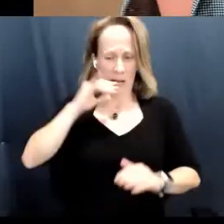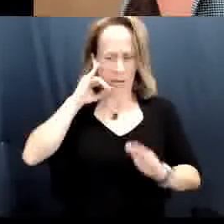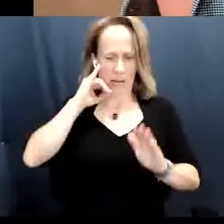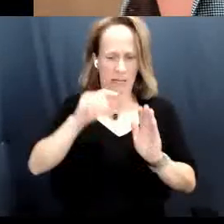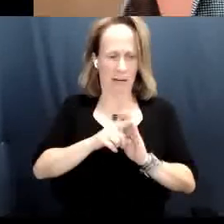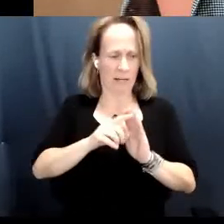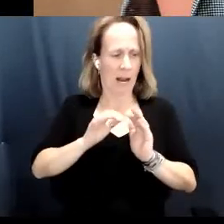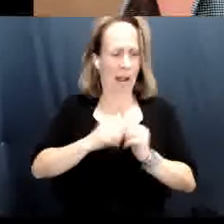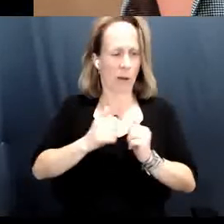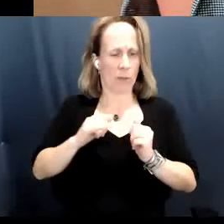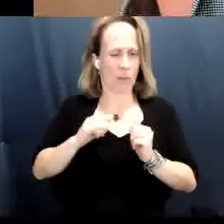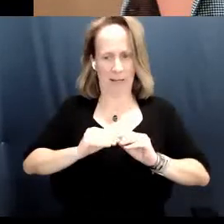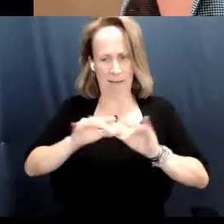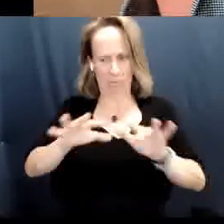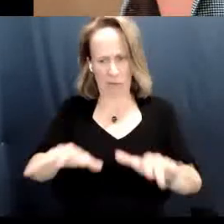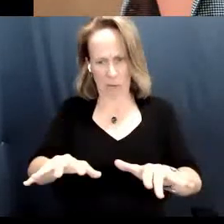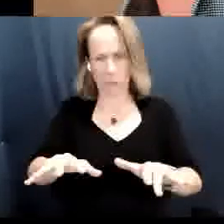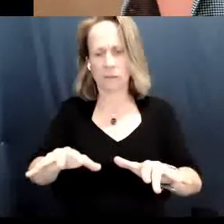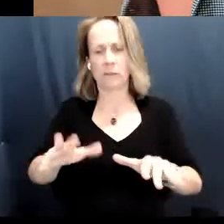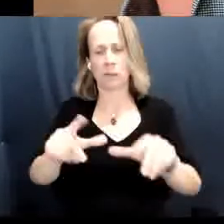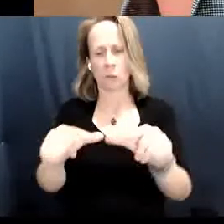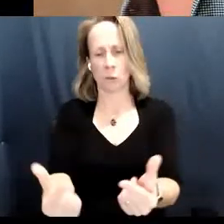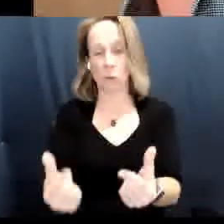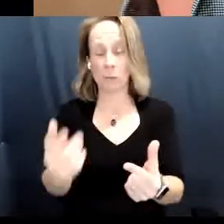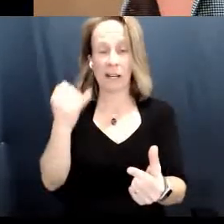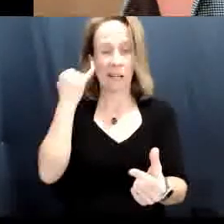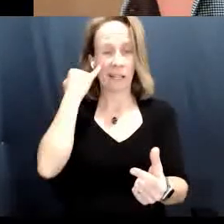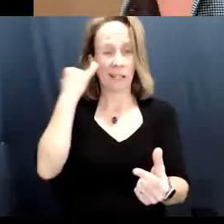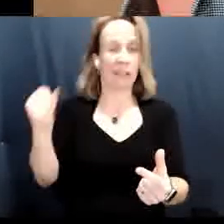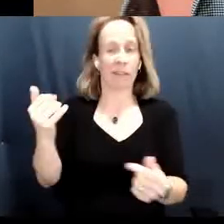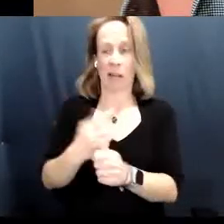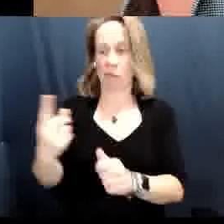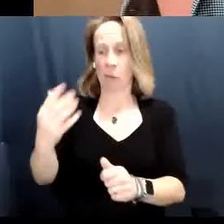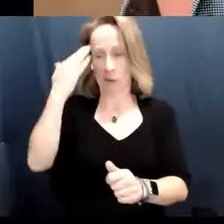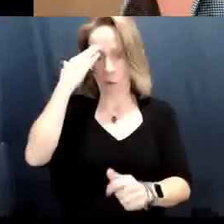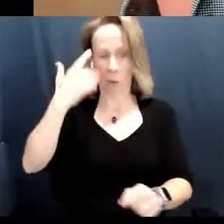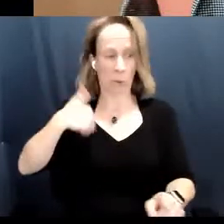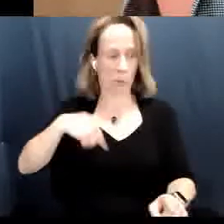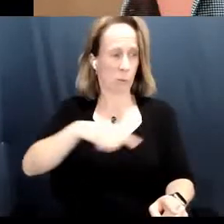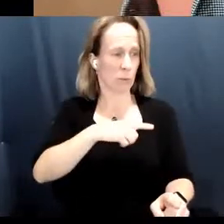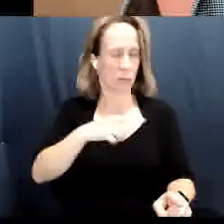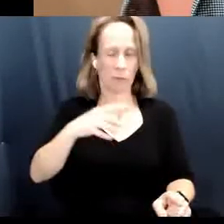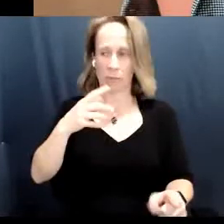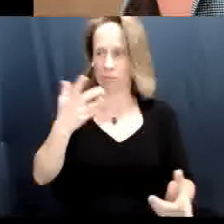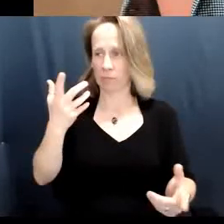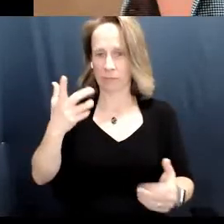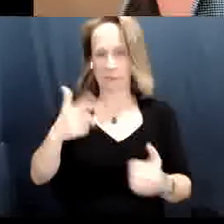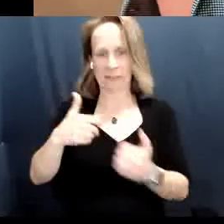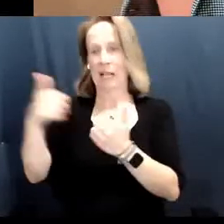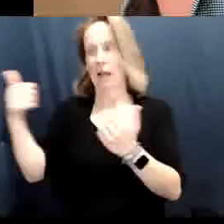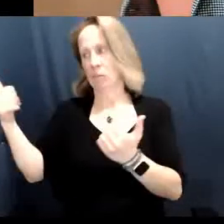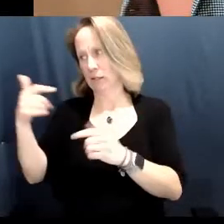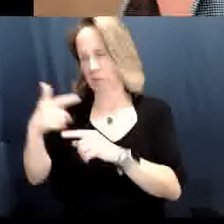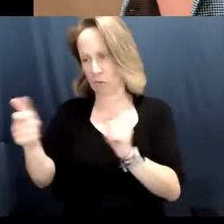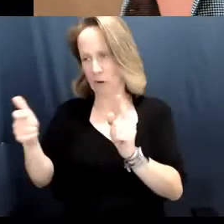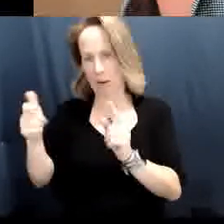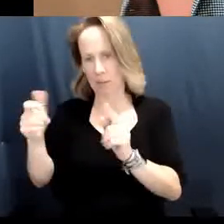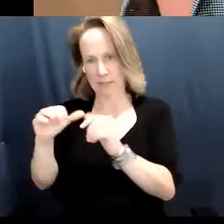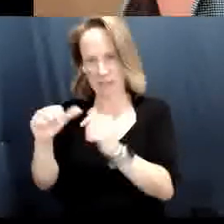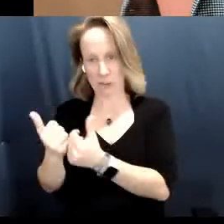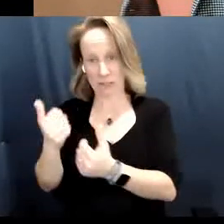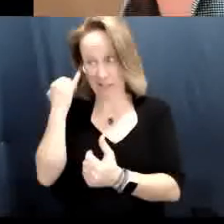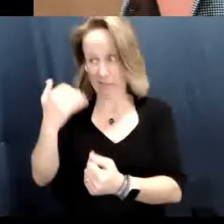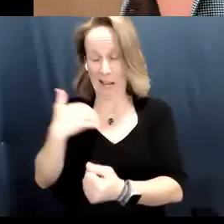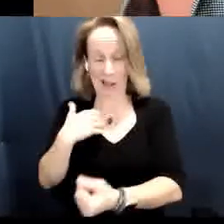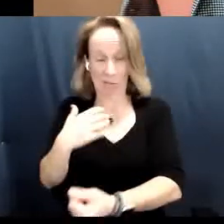dynamics. If they are a well-known person in their community outside of the role that they hold in their agency that holds some power,